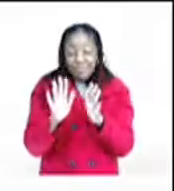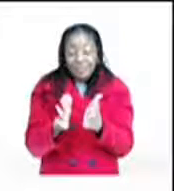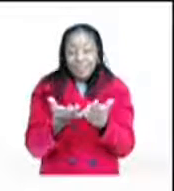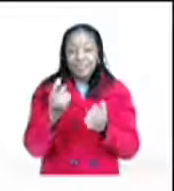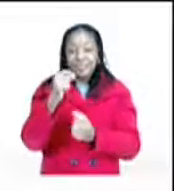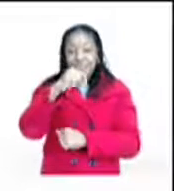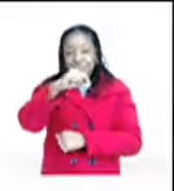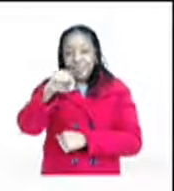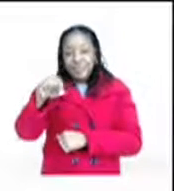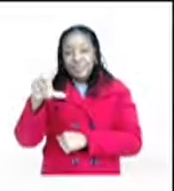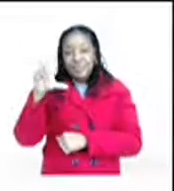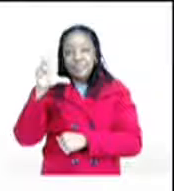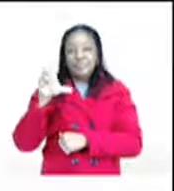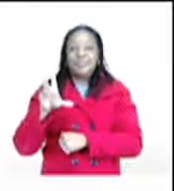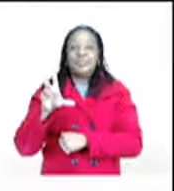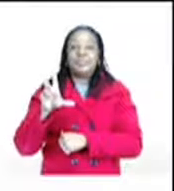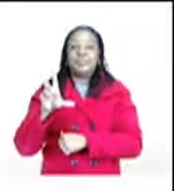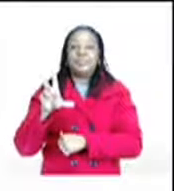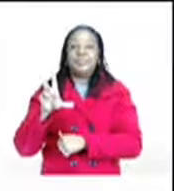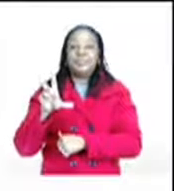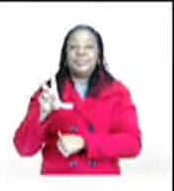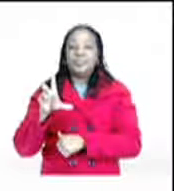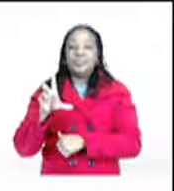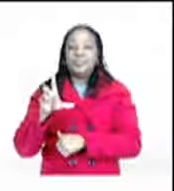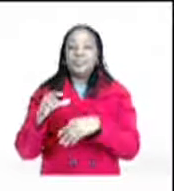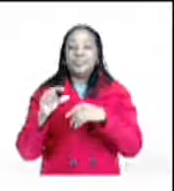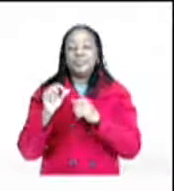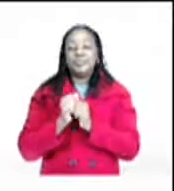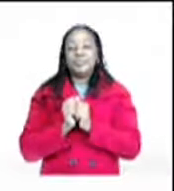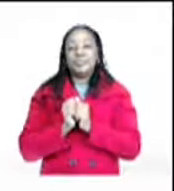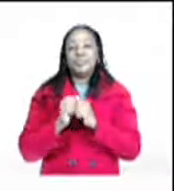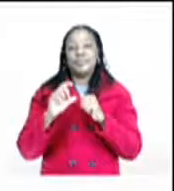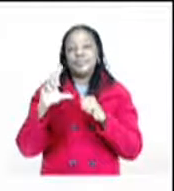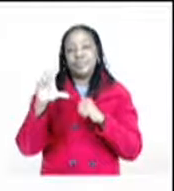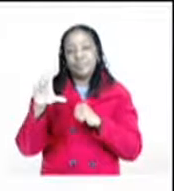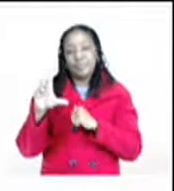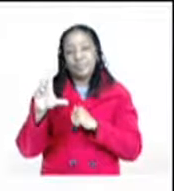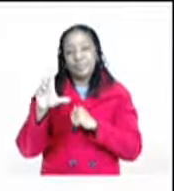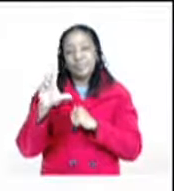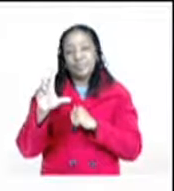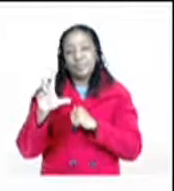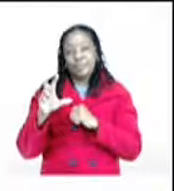L as for lion. L.